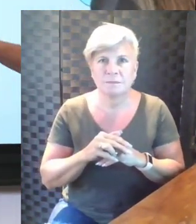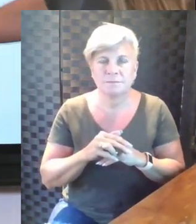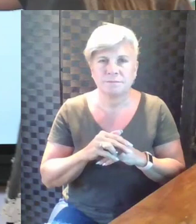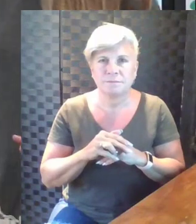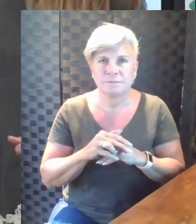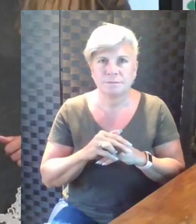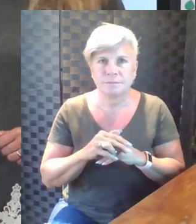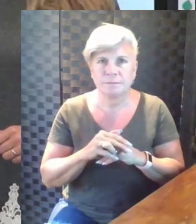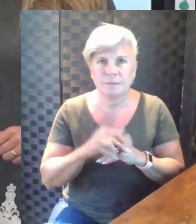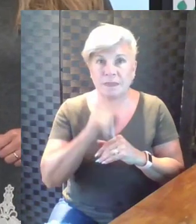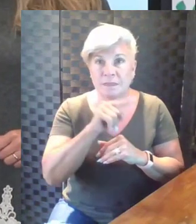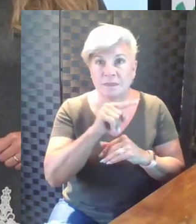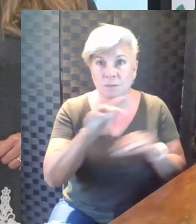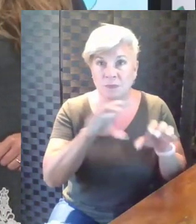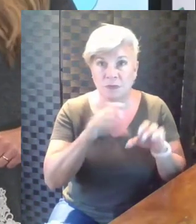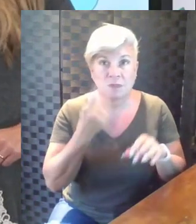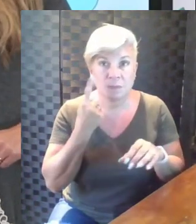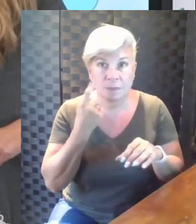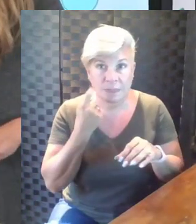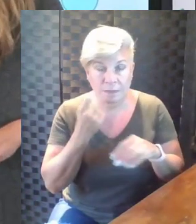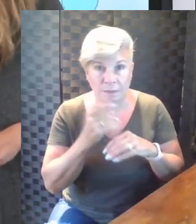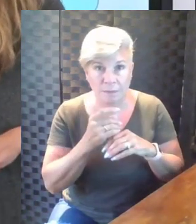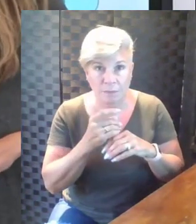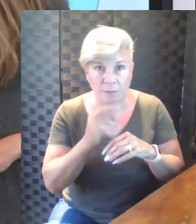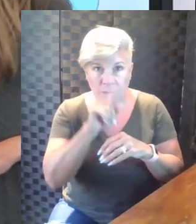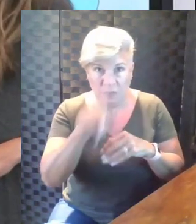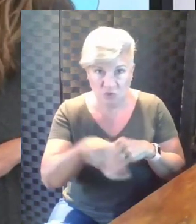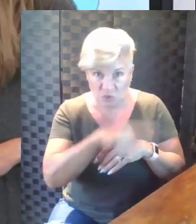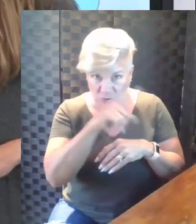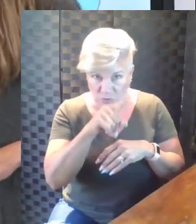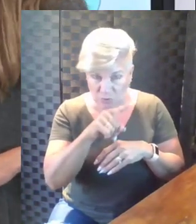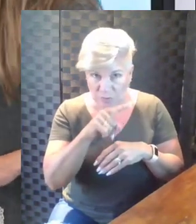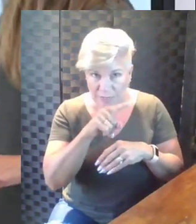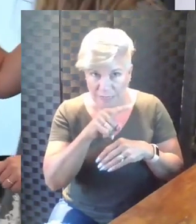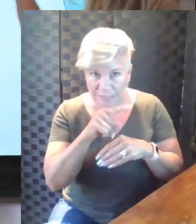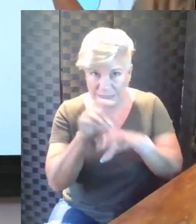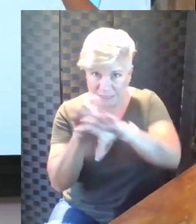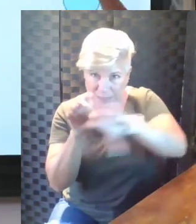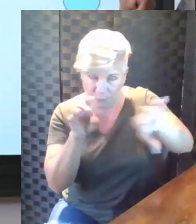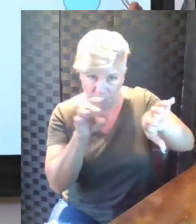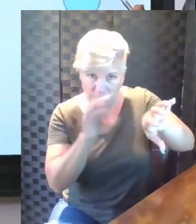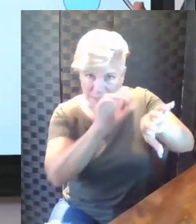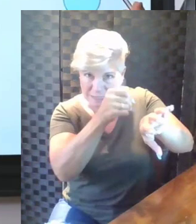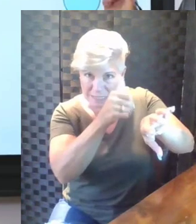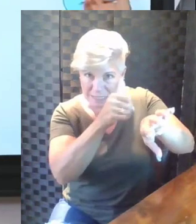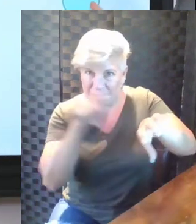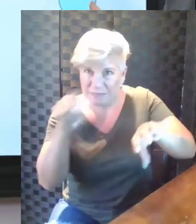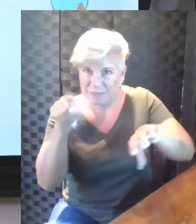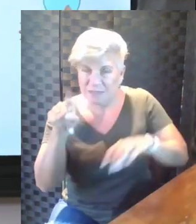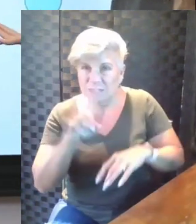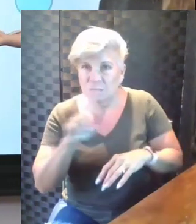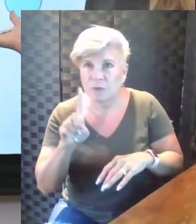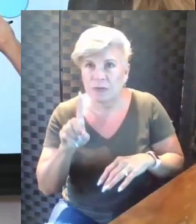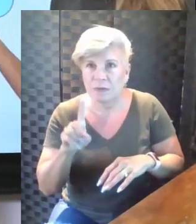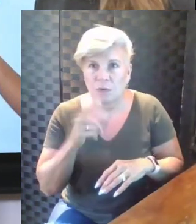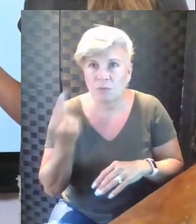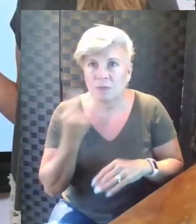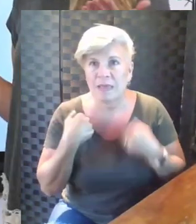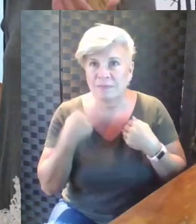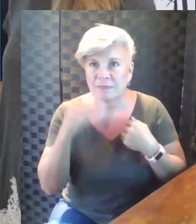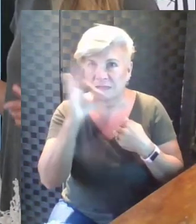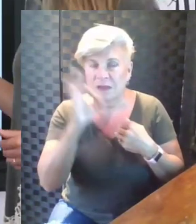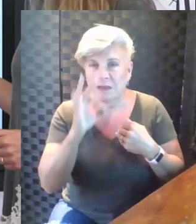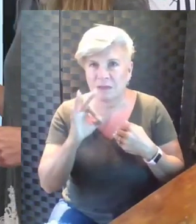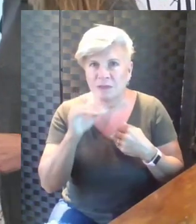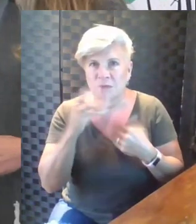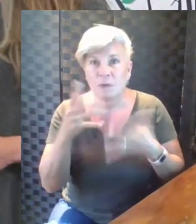Now, this is what we did just a minute ago with my circle, where I isolated my 10, and this is where we just had the dots.